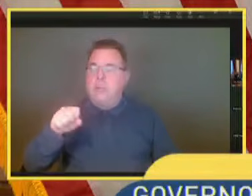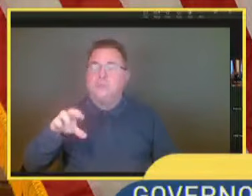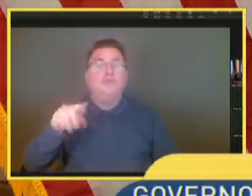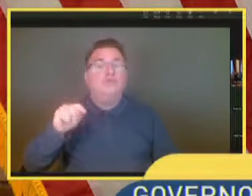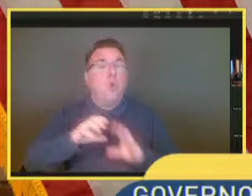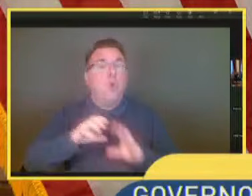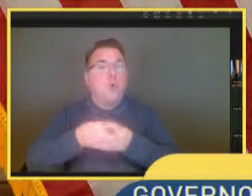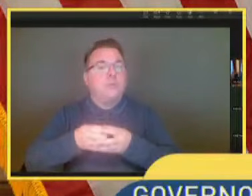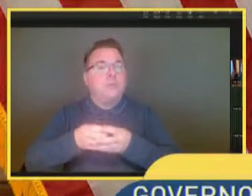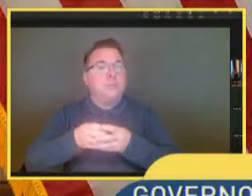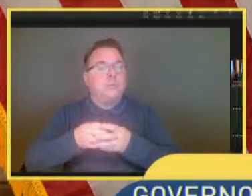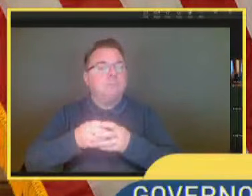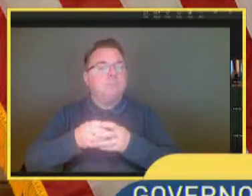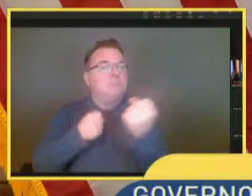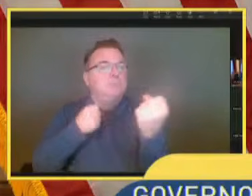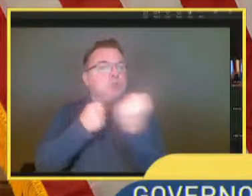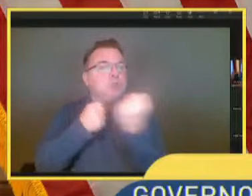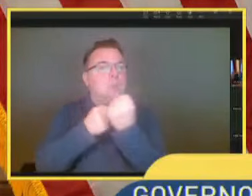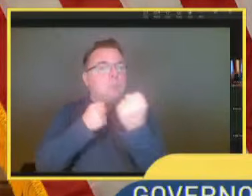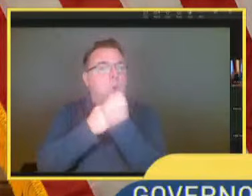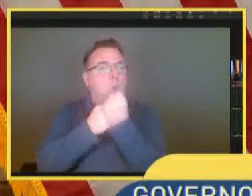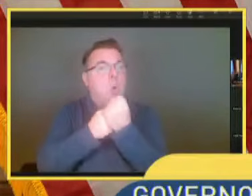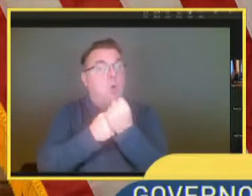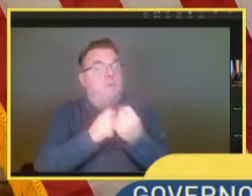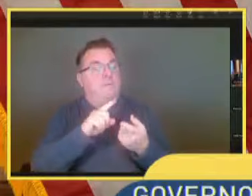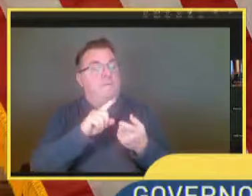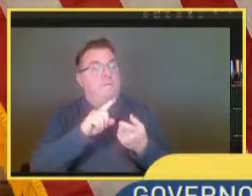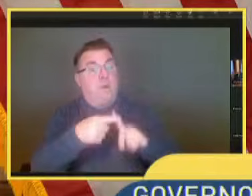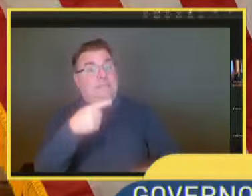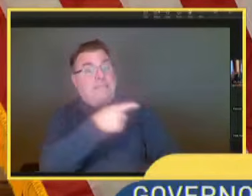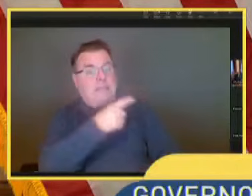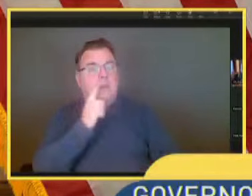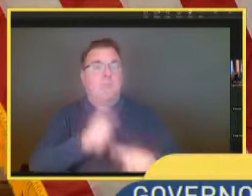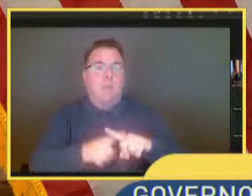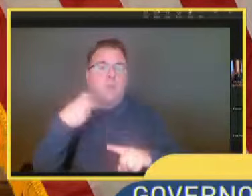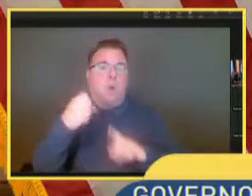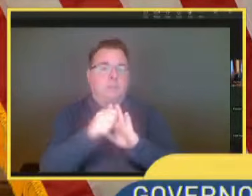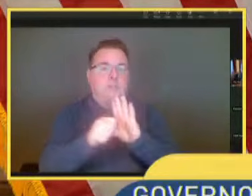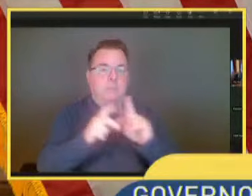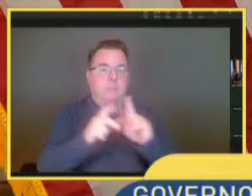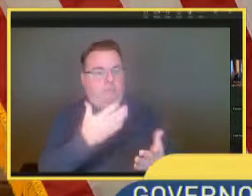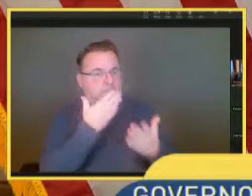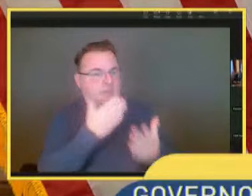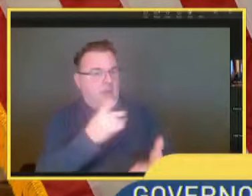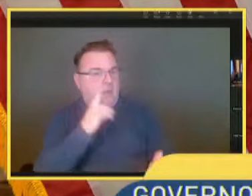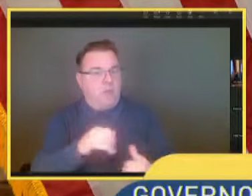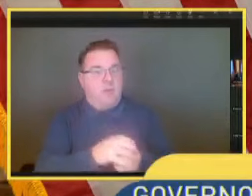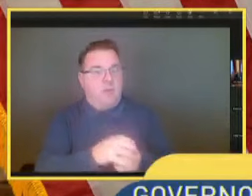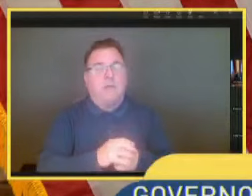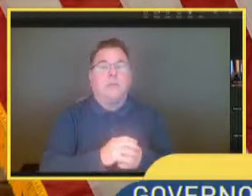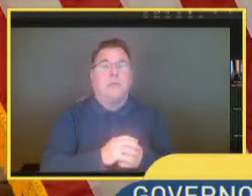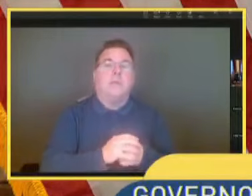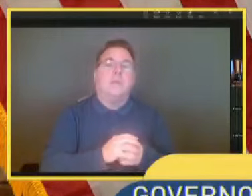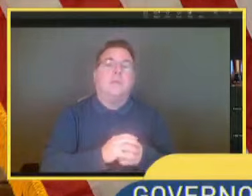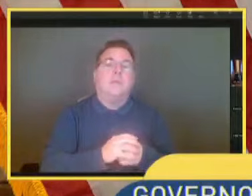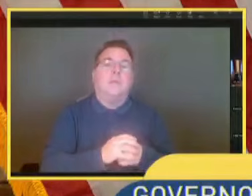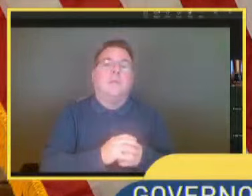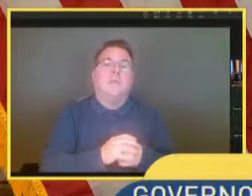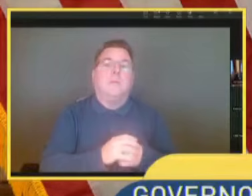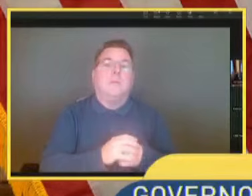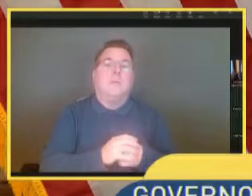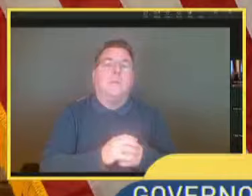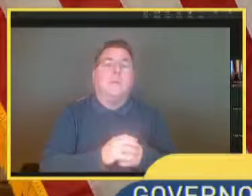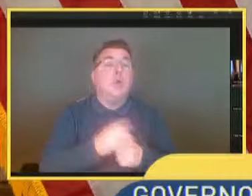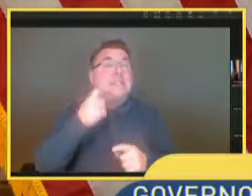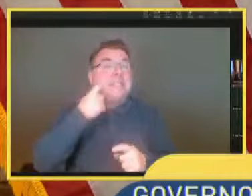fellow residents of Minnesota and fellow Washingtonians here. So I appreciate that work. And look, to the extent there's going to be, you mentioned the schools